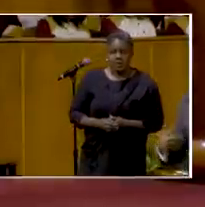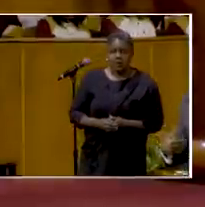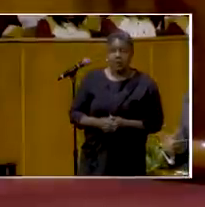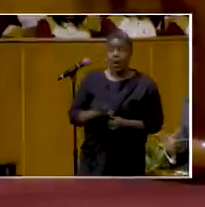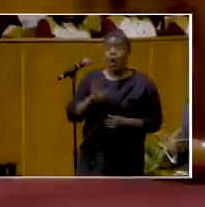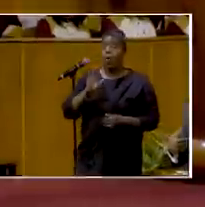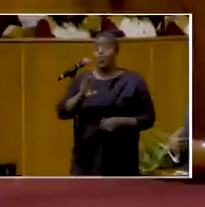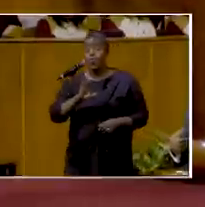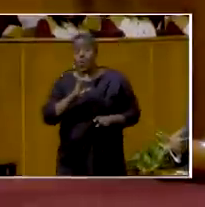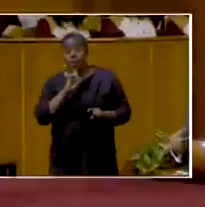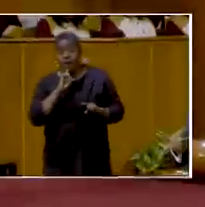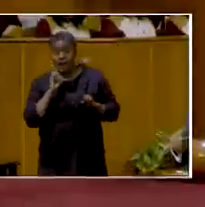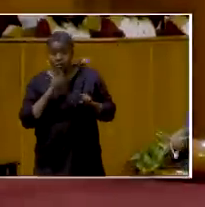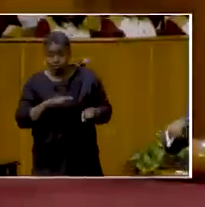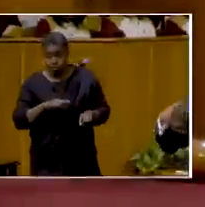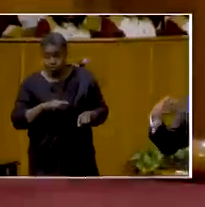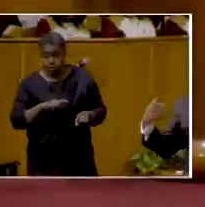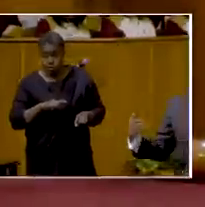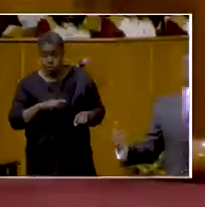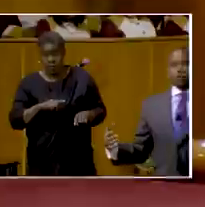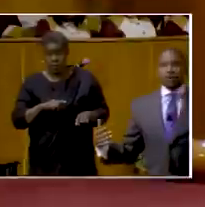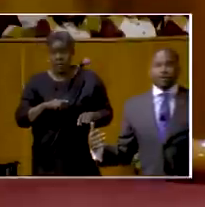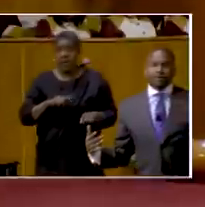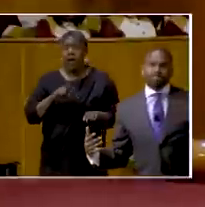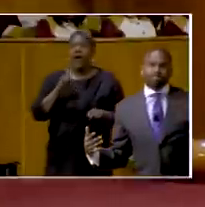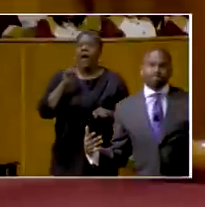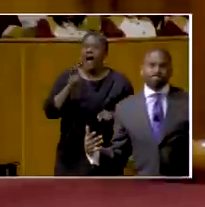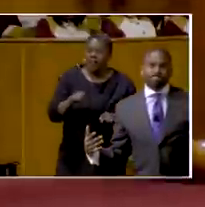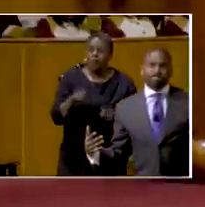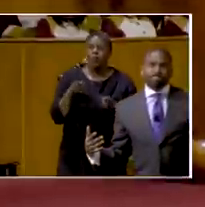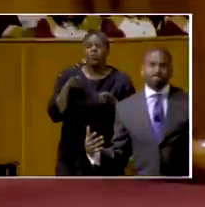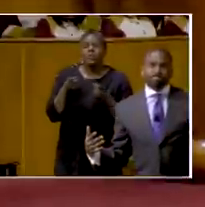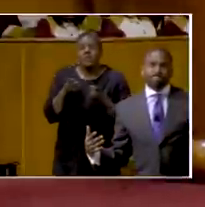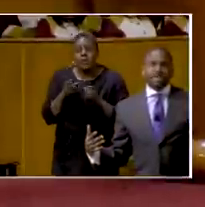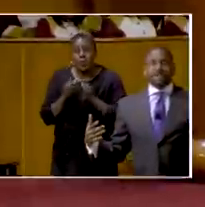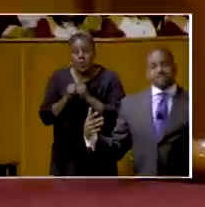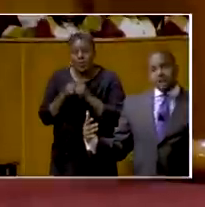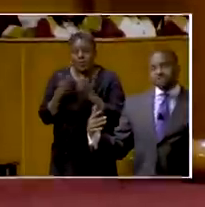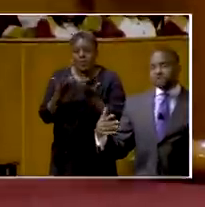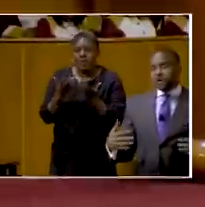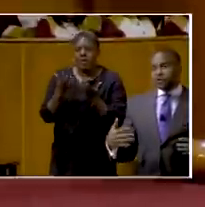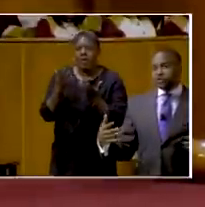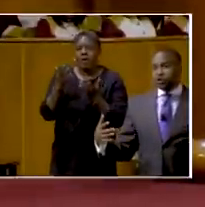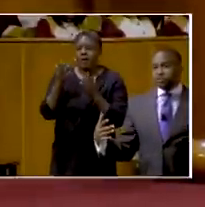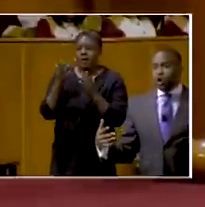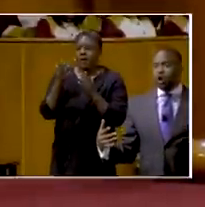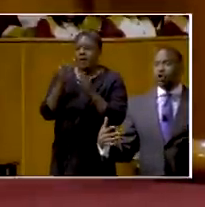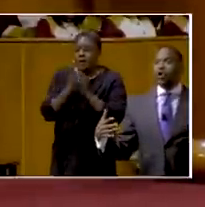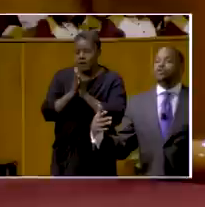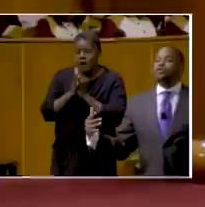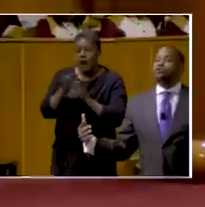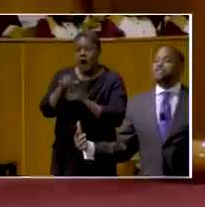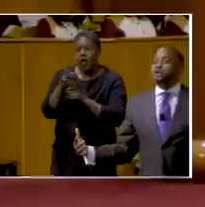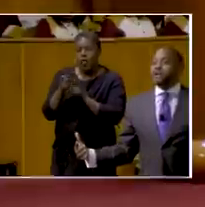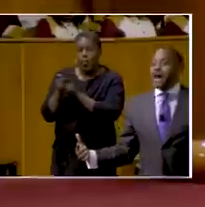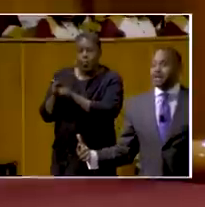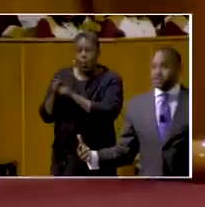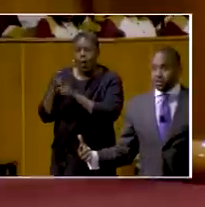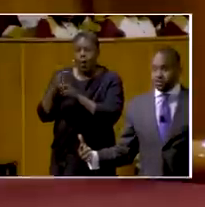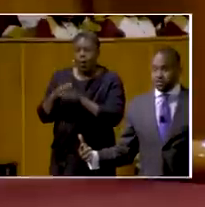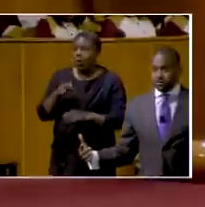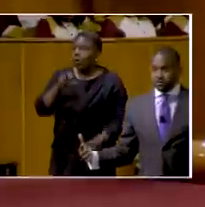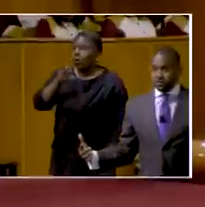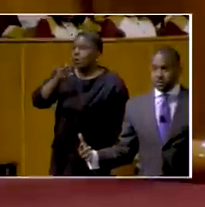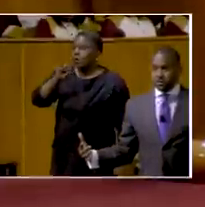Your answer has to deal with the depth of another term called